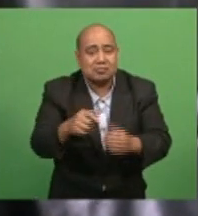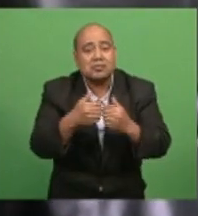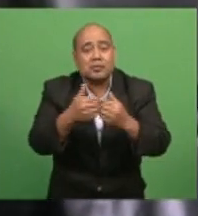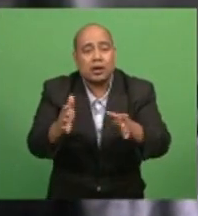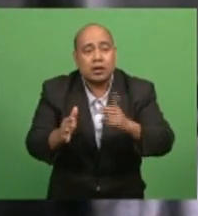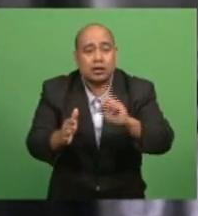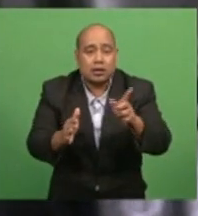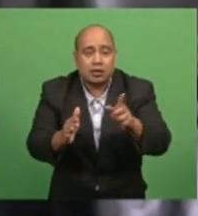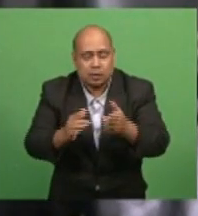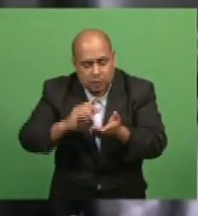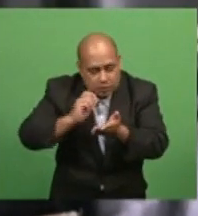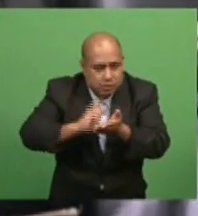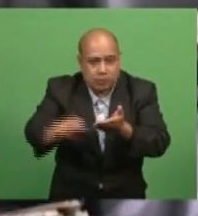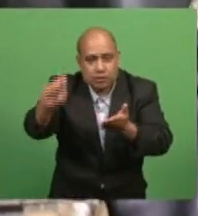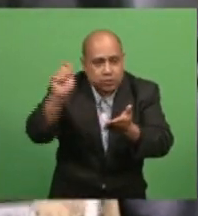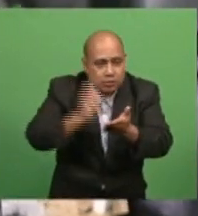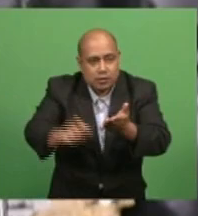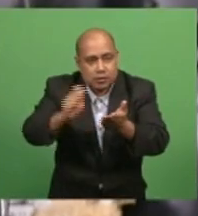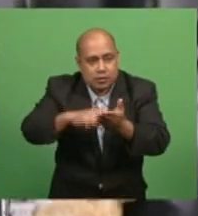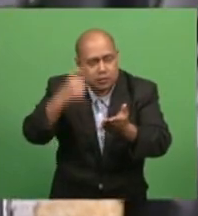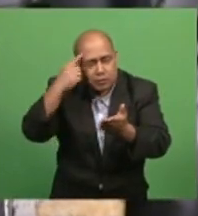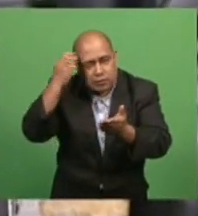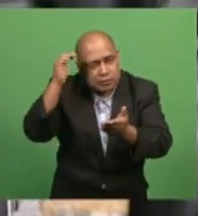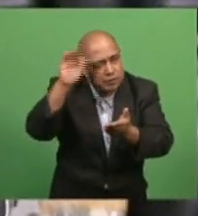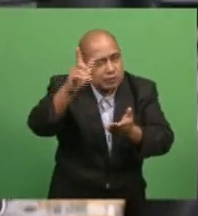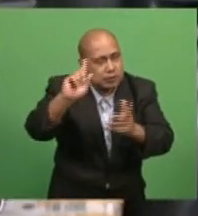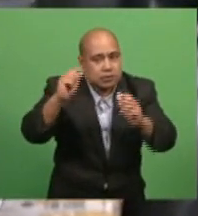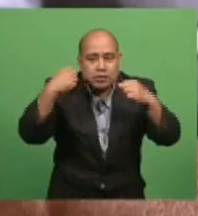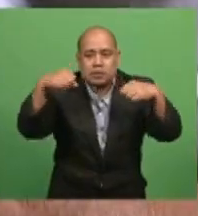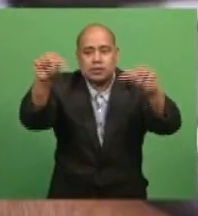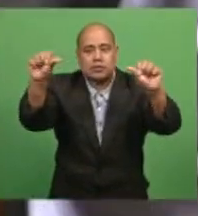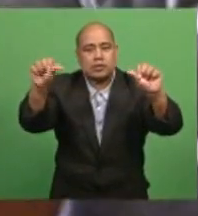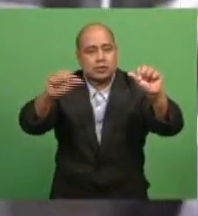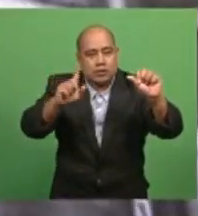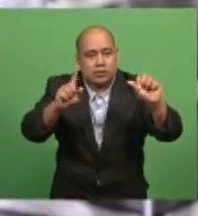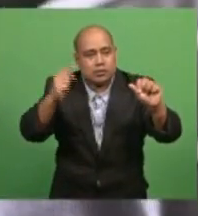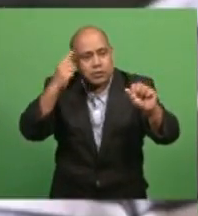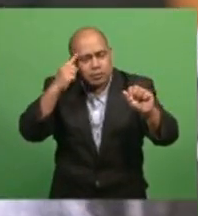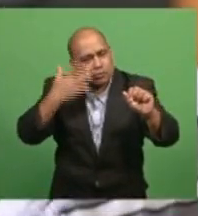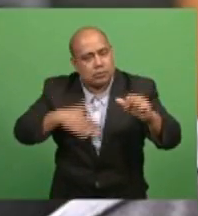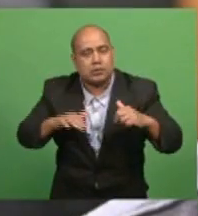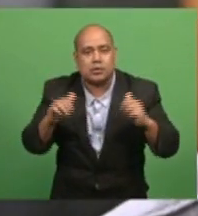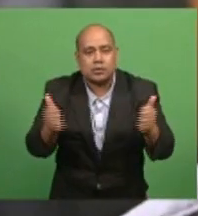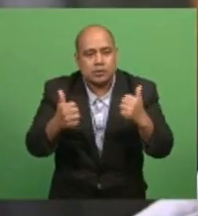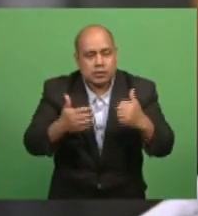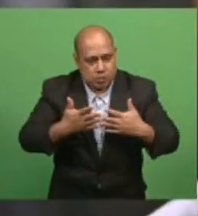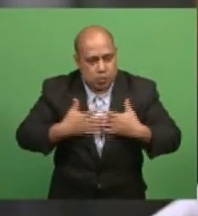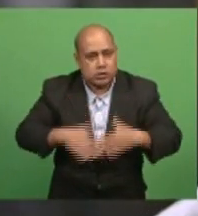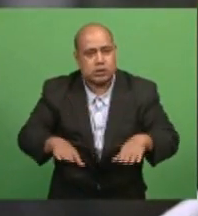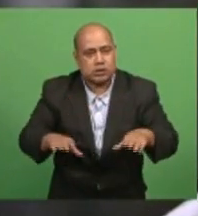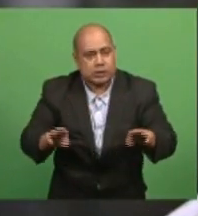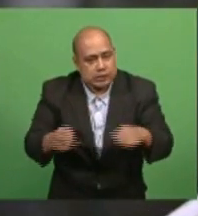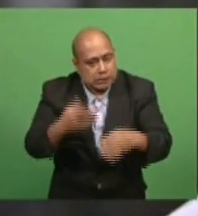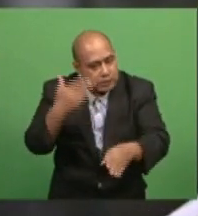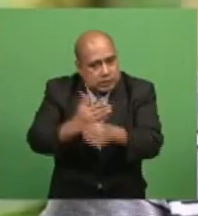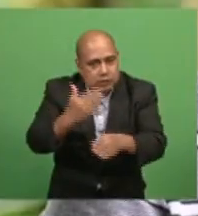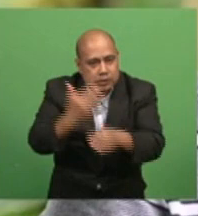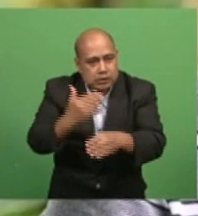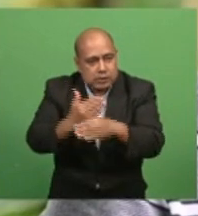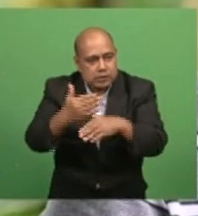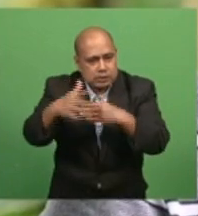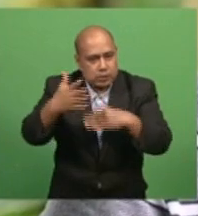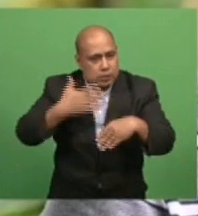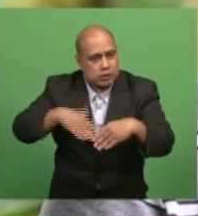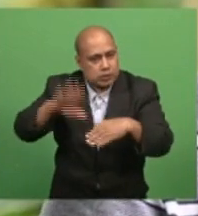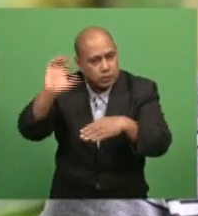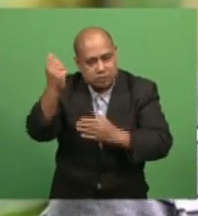successful. I think that I've achieved a lot of things too in my musical career, winning awards here locally and